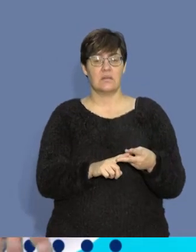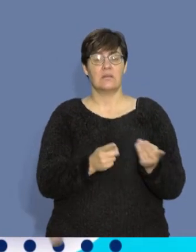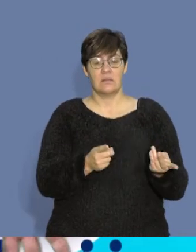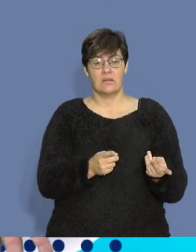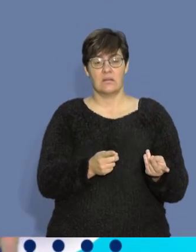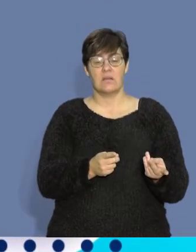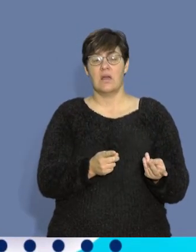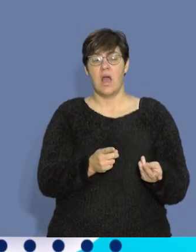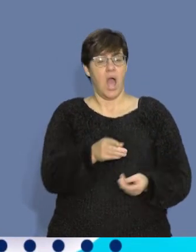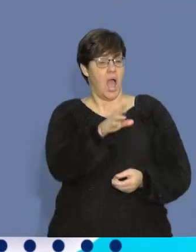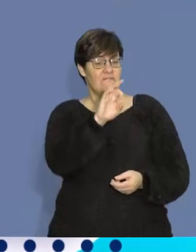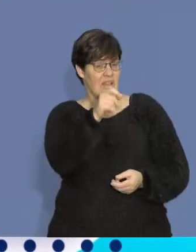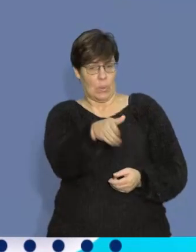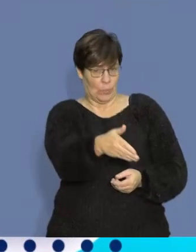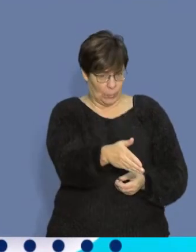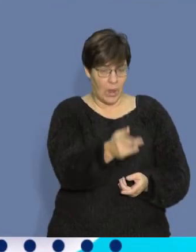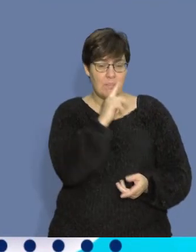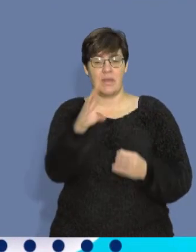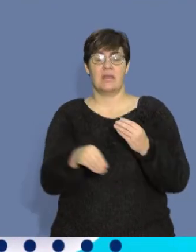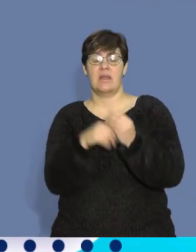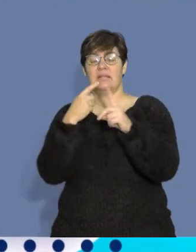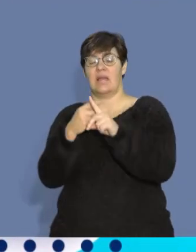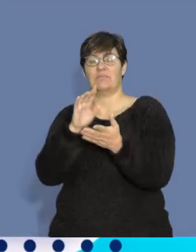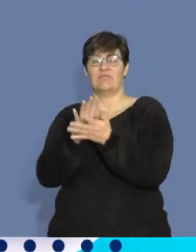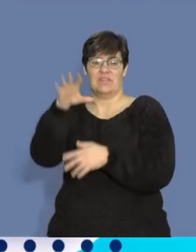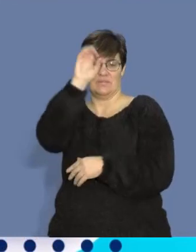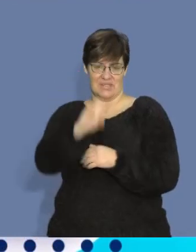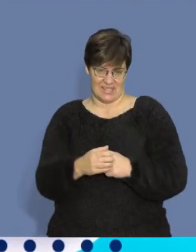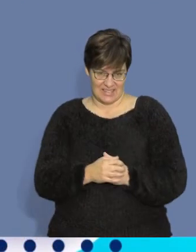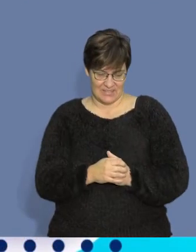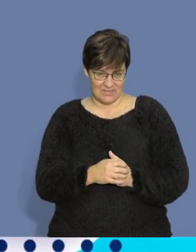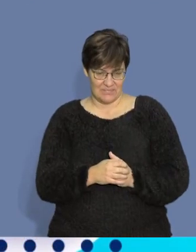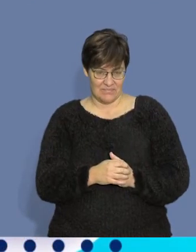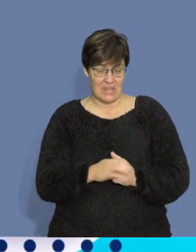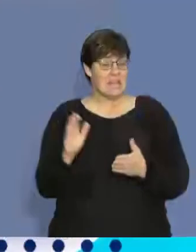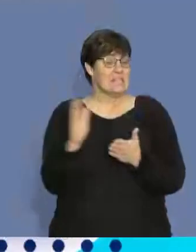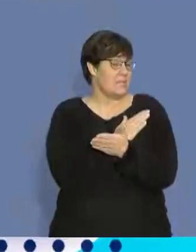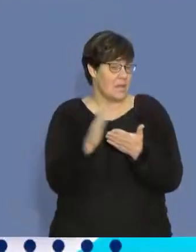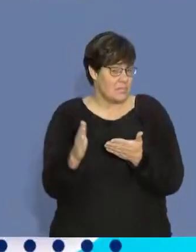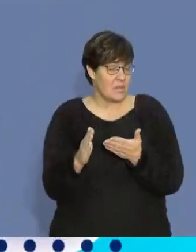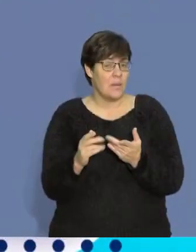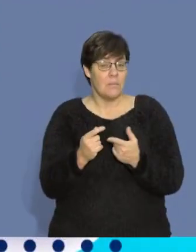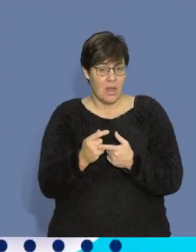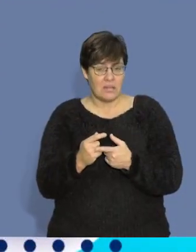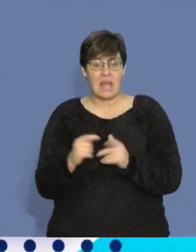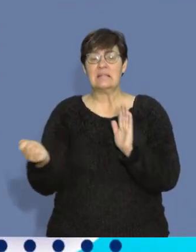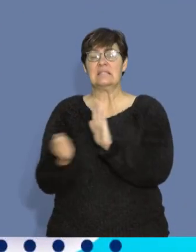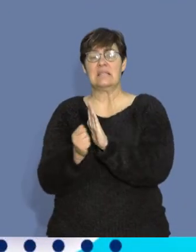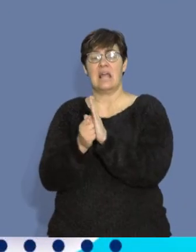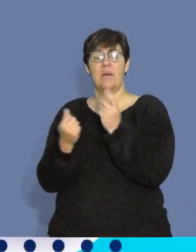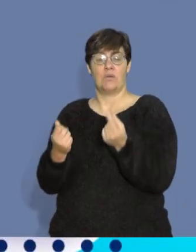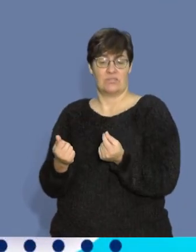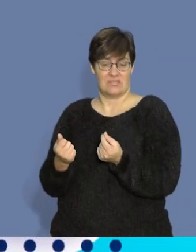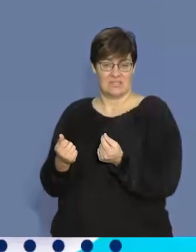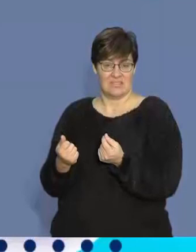the VAT amount, you'll add 15% to the amount exclusive of VAT. And sometimes you may be asked to